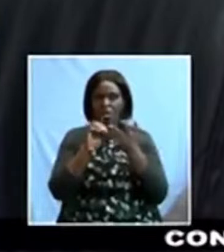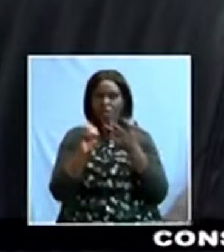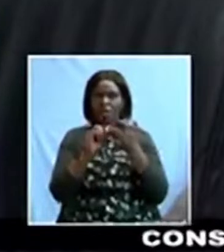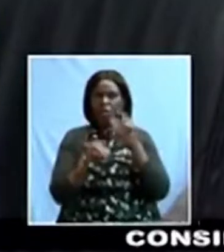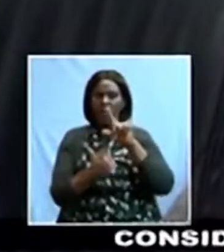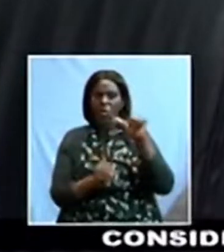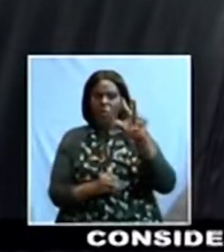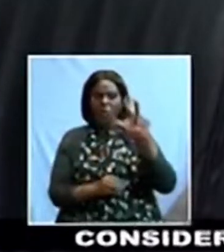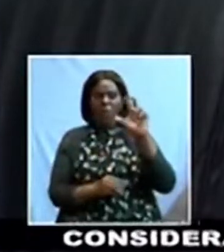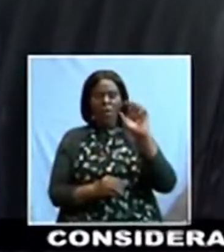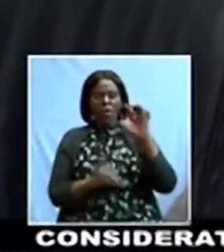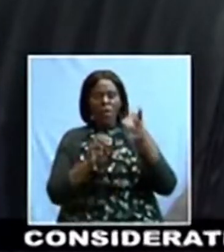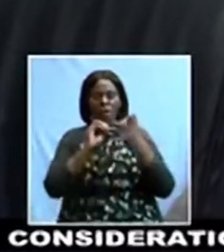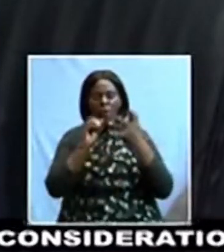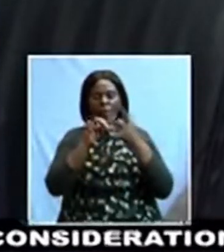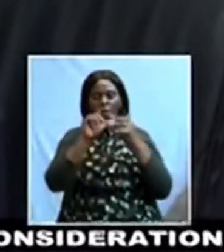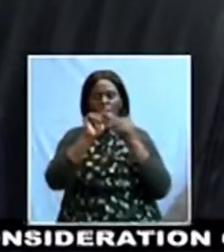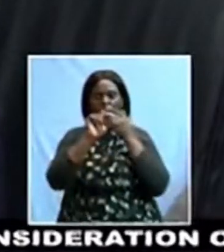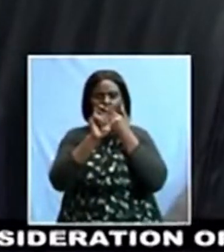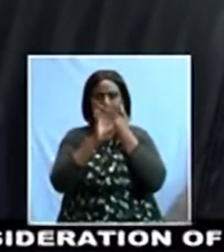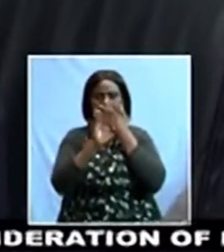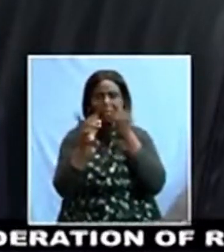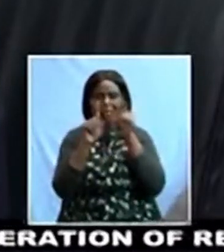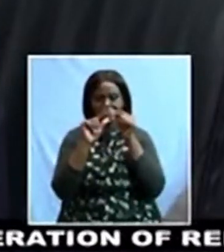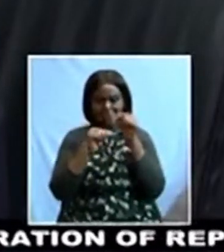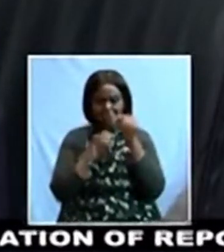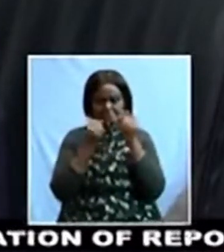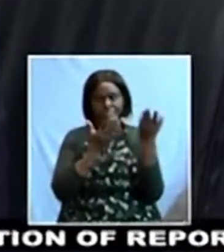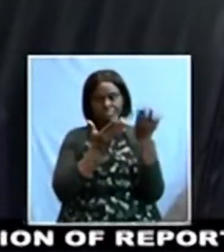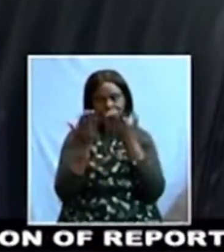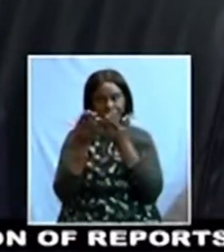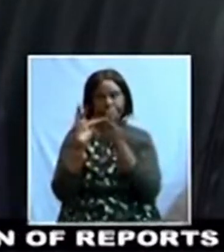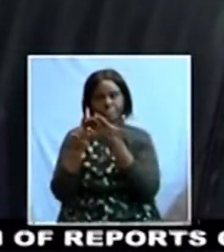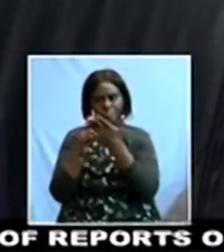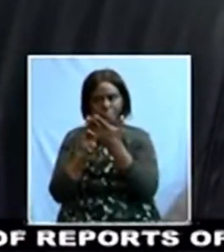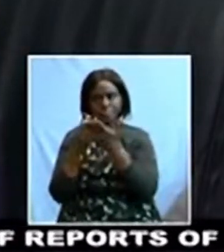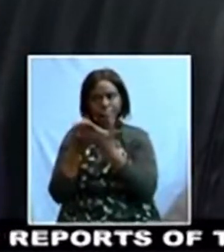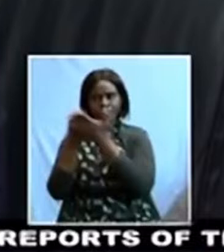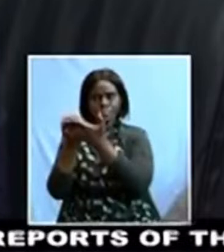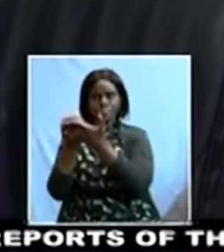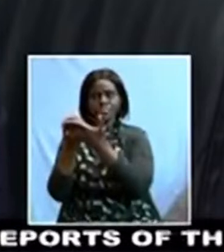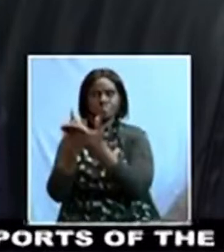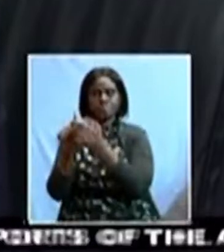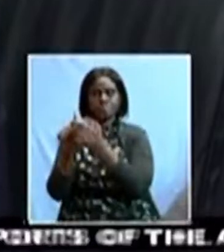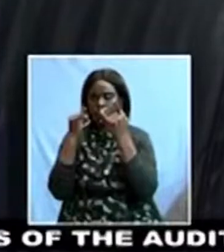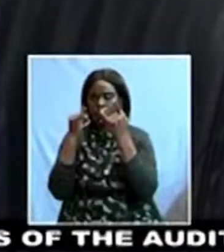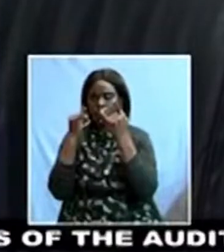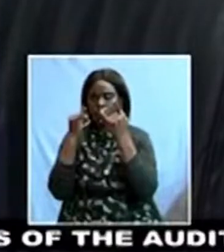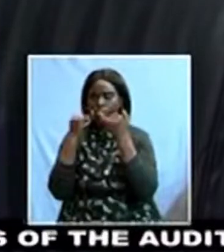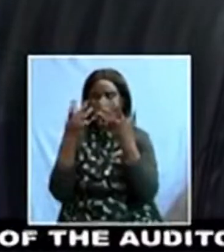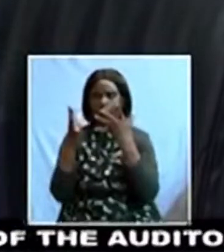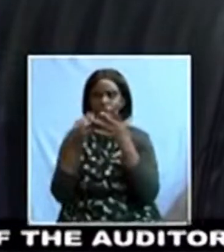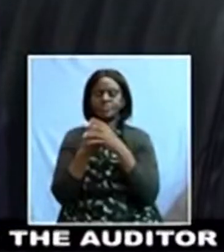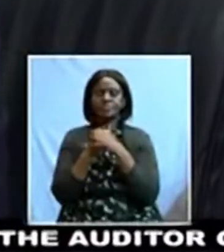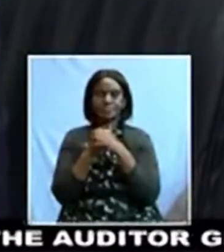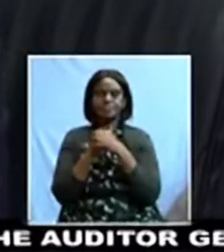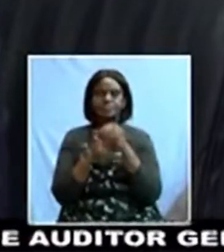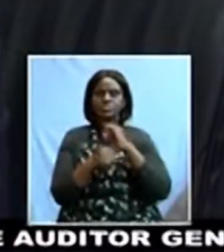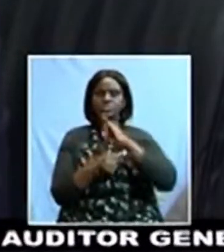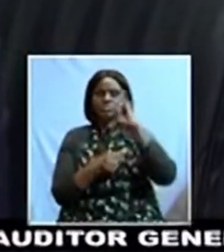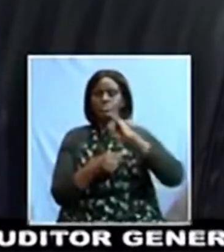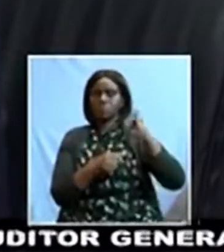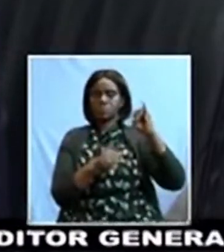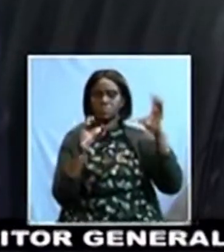23rd October 2024? Because that's when we delivered the status report telling the Itezhi